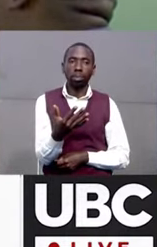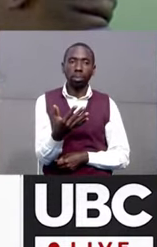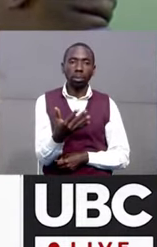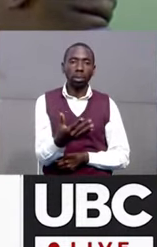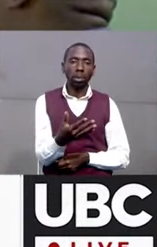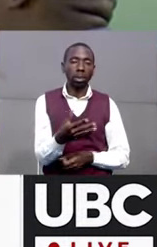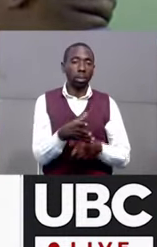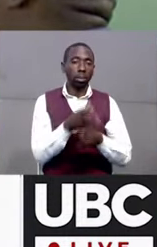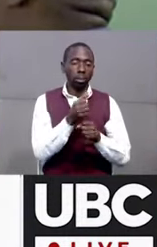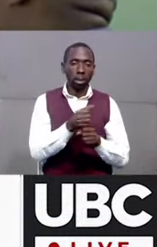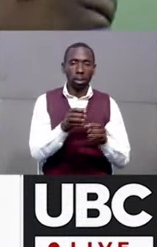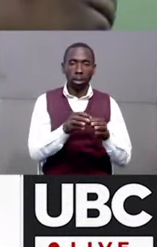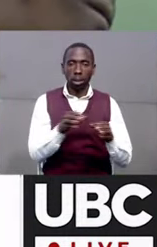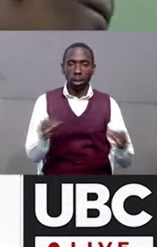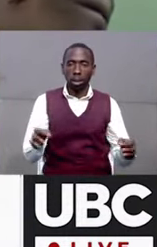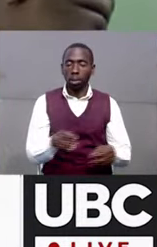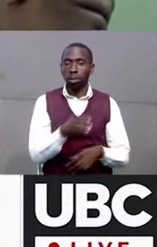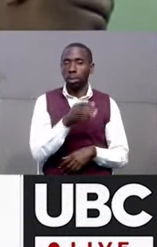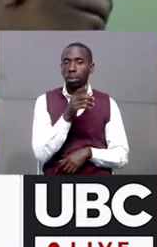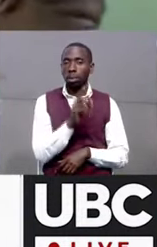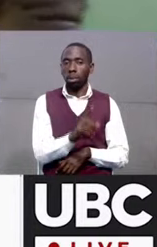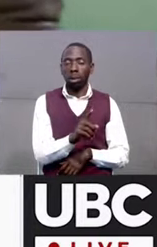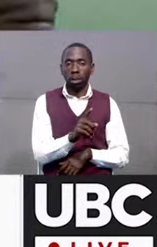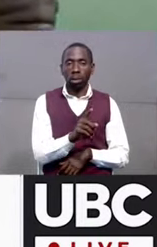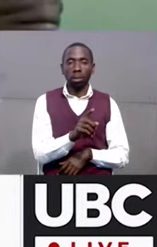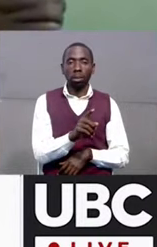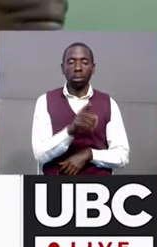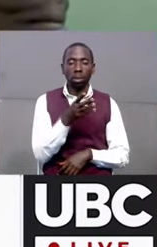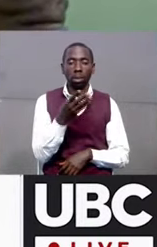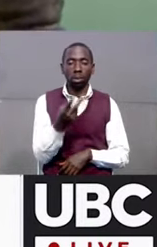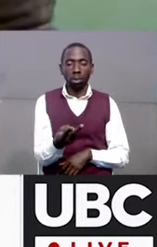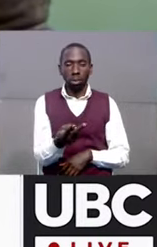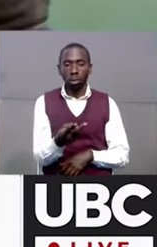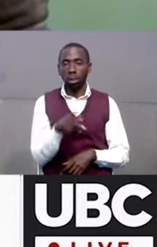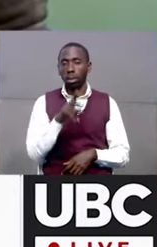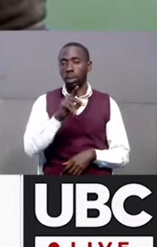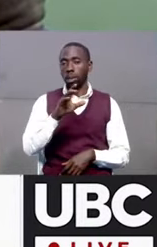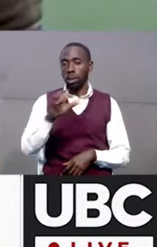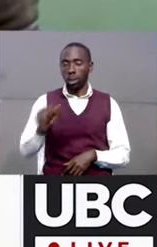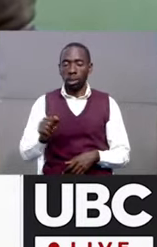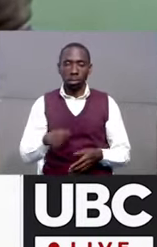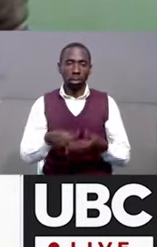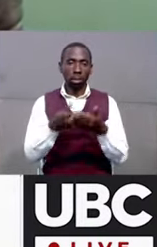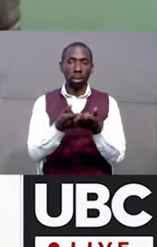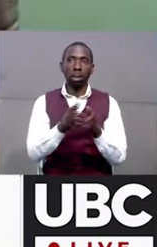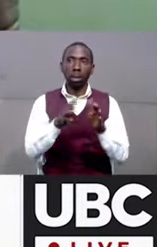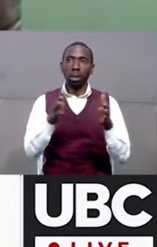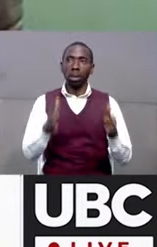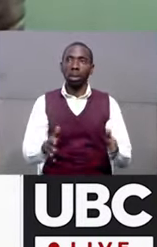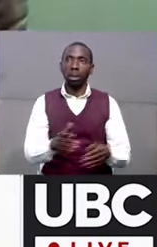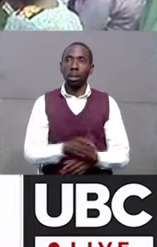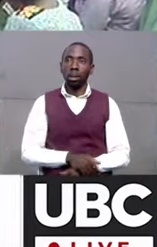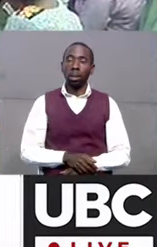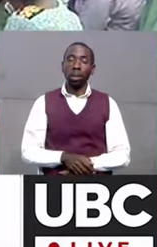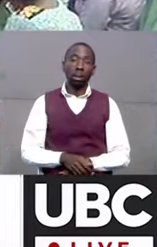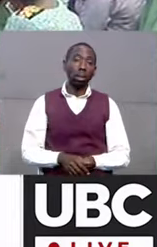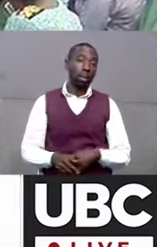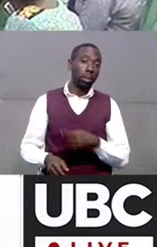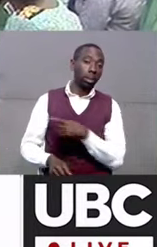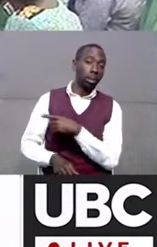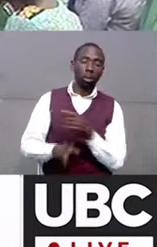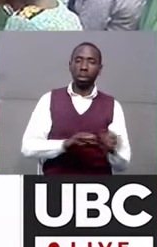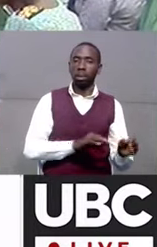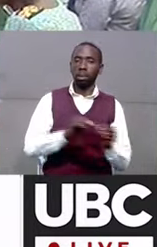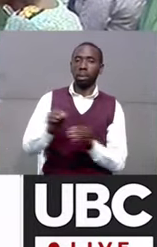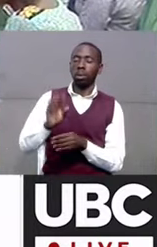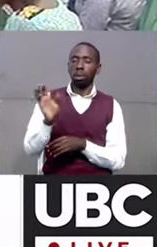2024-2025. For vote 122, Kampala Capital City Authority, I beg to lay. Thank you. This is referred to the Committee